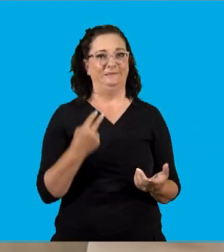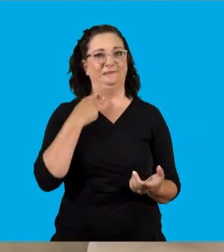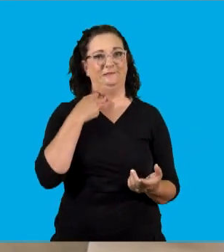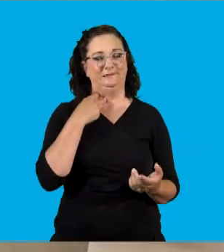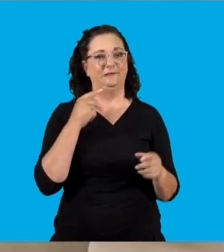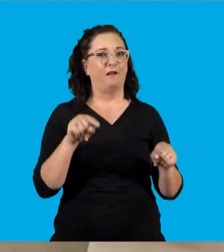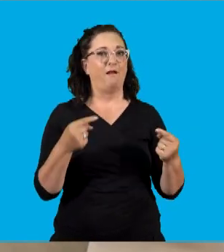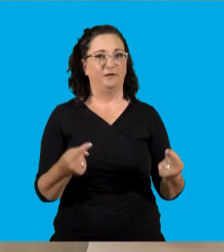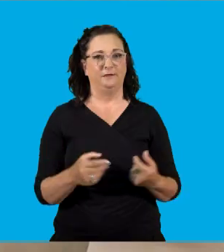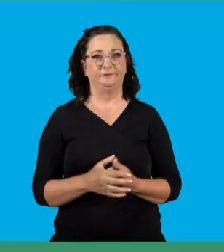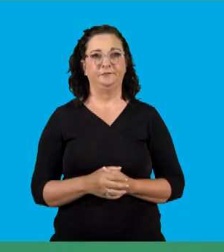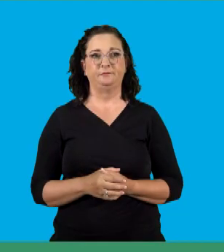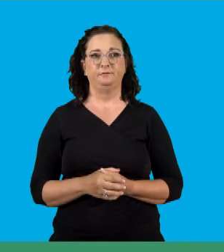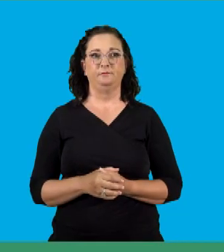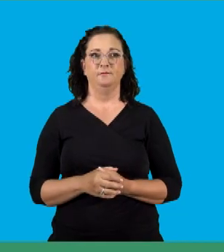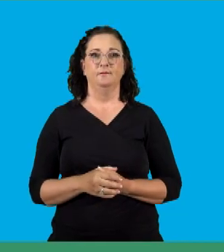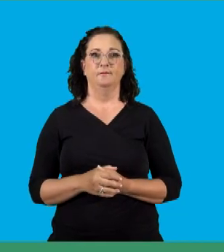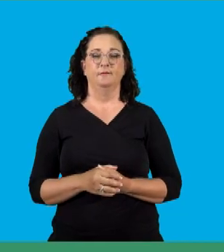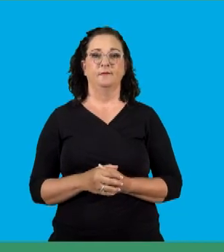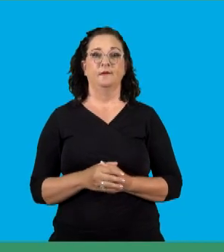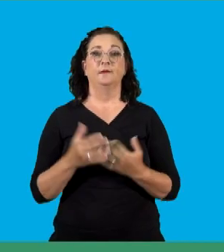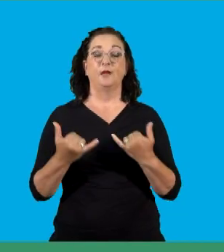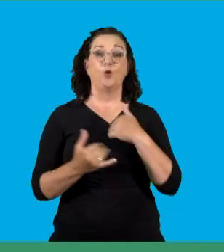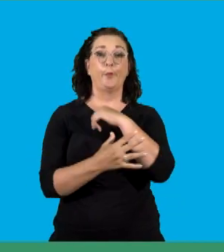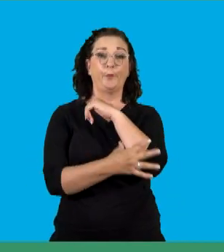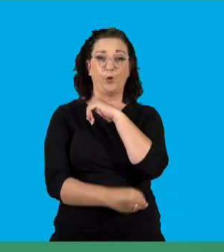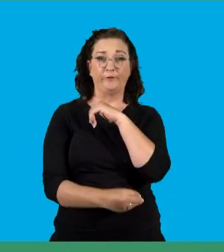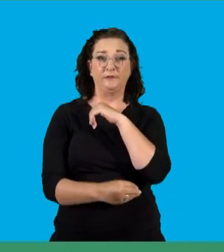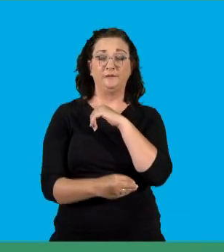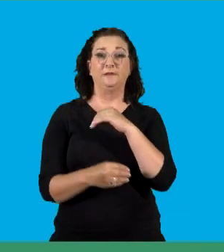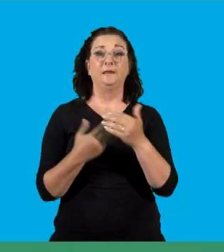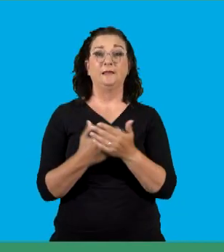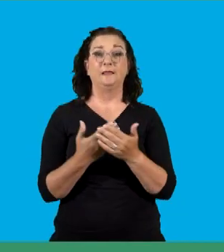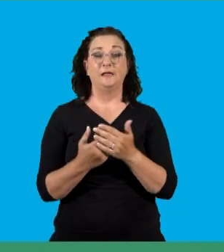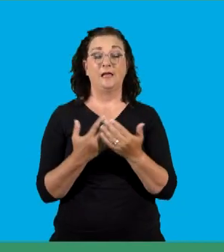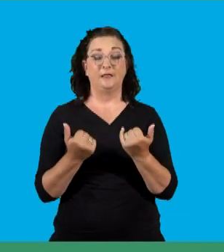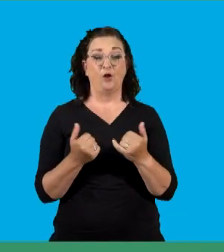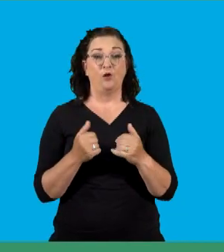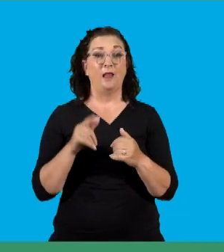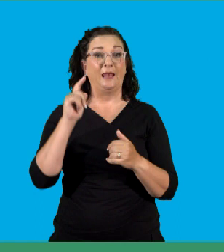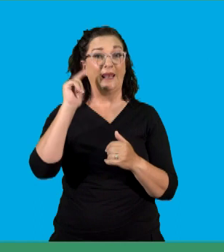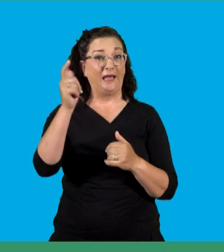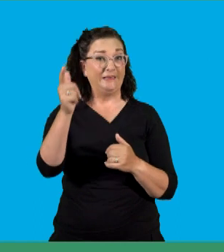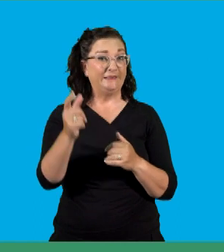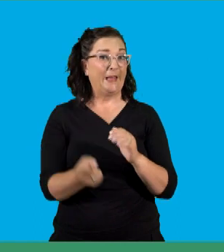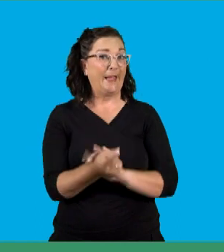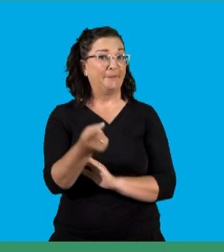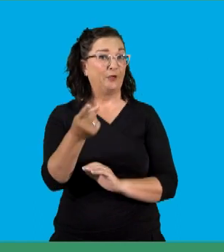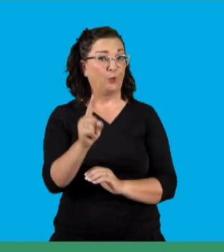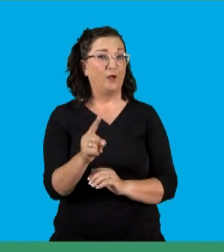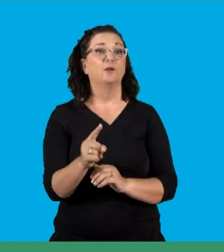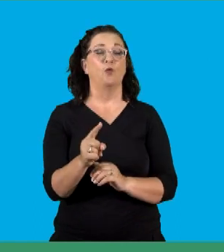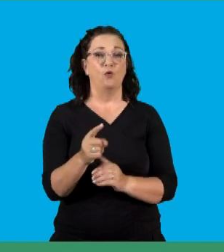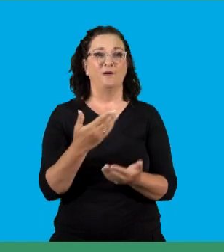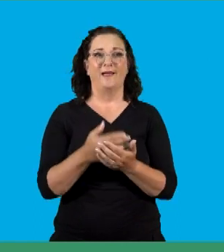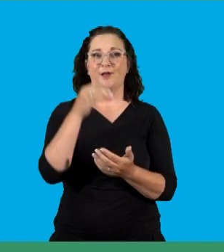Then the impact are still again under the impact of inequality and poverty. Poverty leads to crime such as shoplifting and